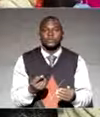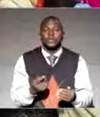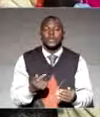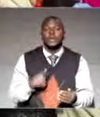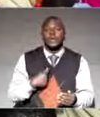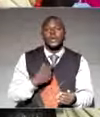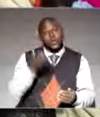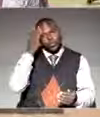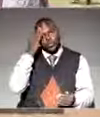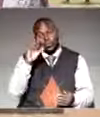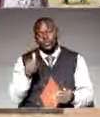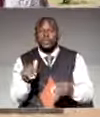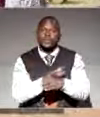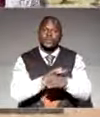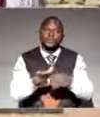Ninaangalia business